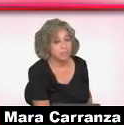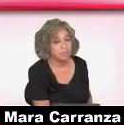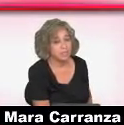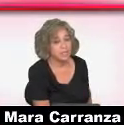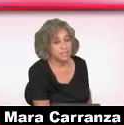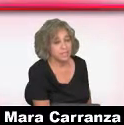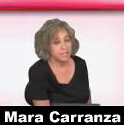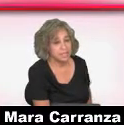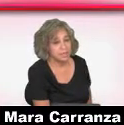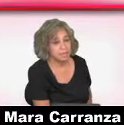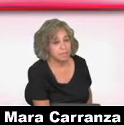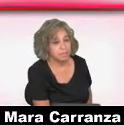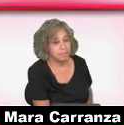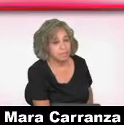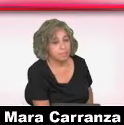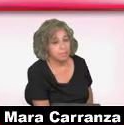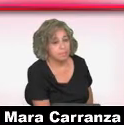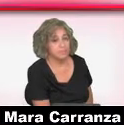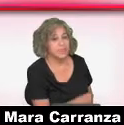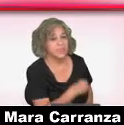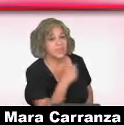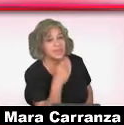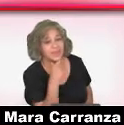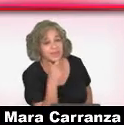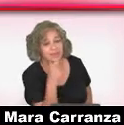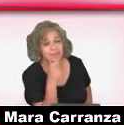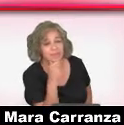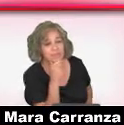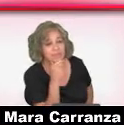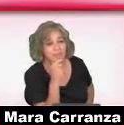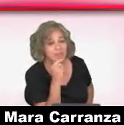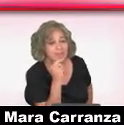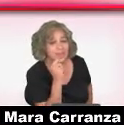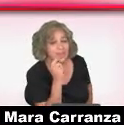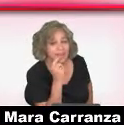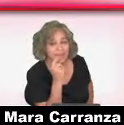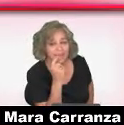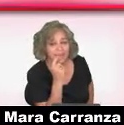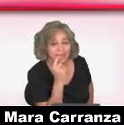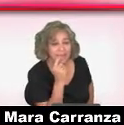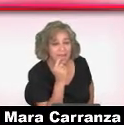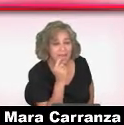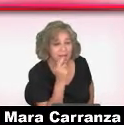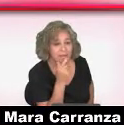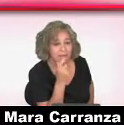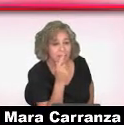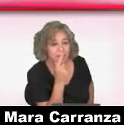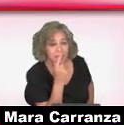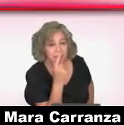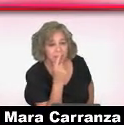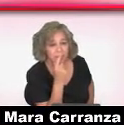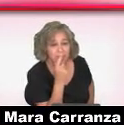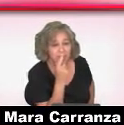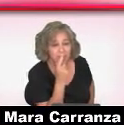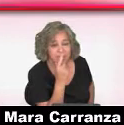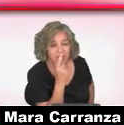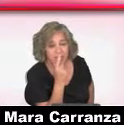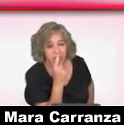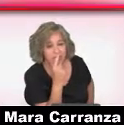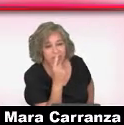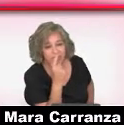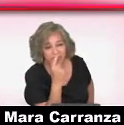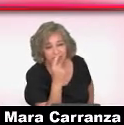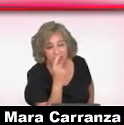the puede restarle legitimidad y credibilidad a su movimiento e ir en detrimento de las demandas legítimas. Might be